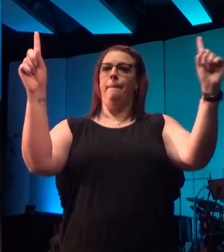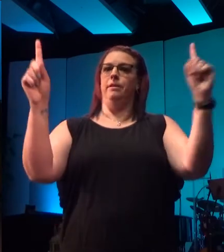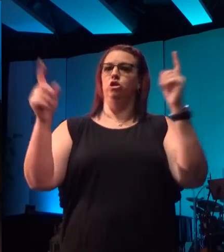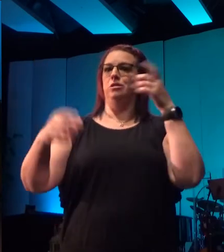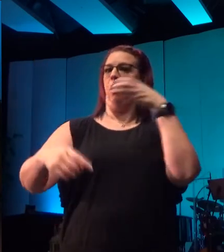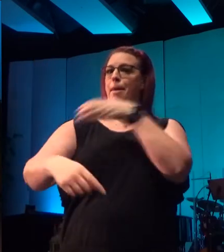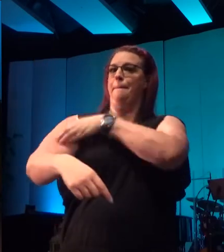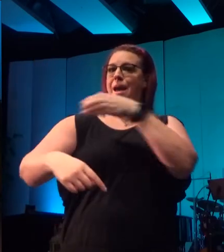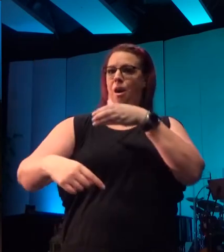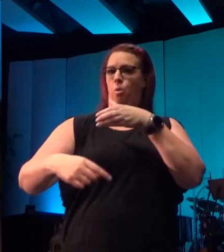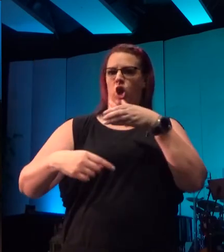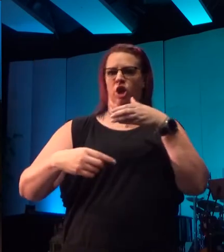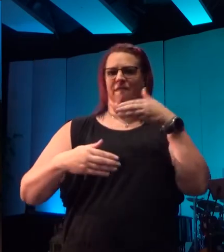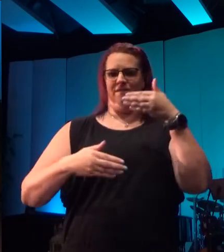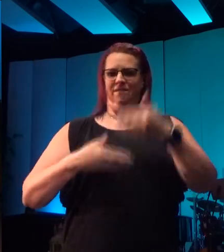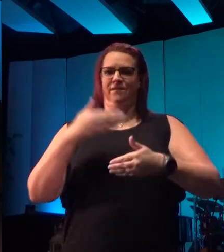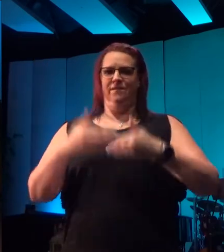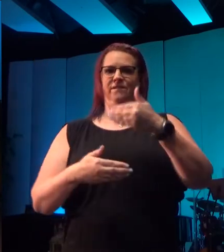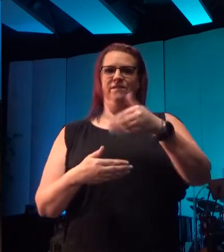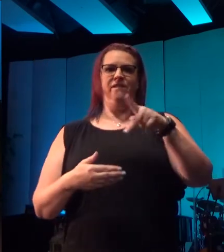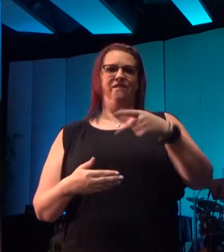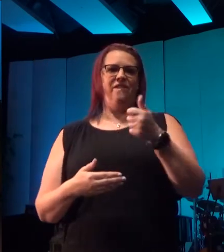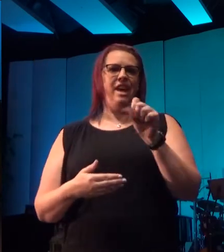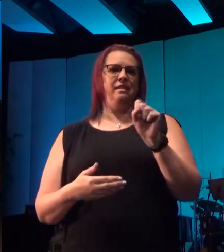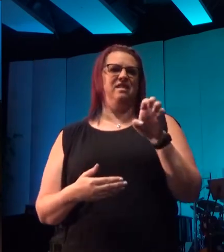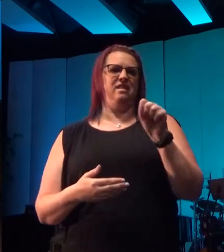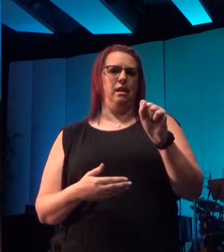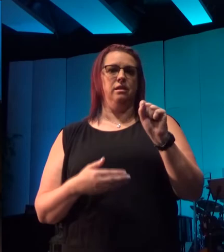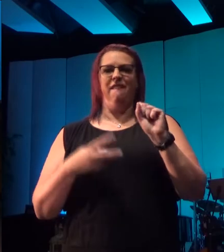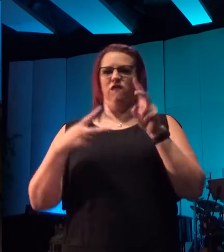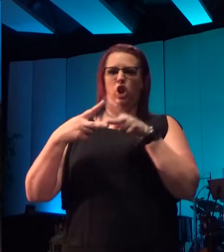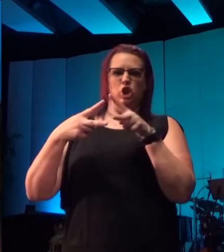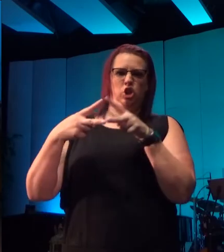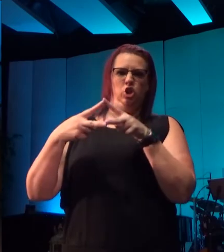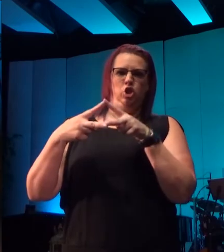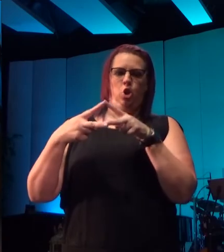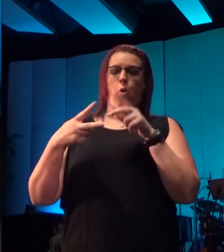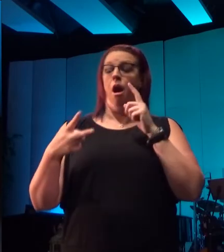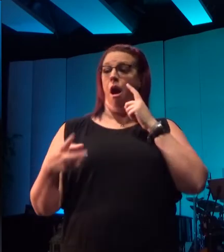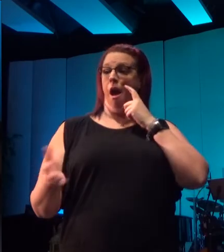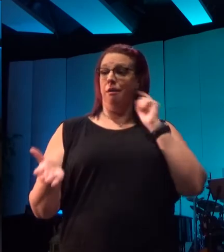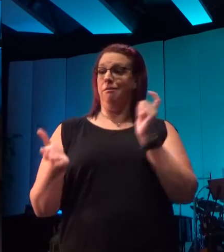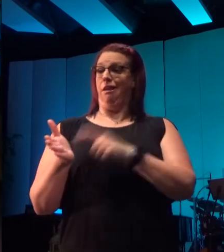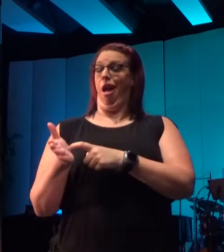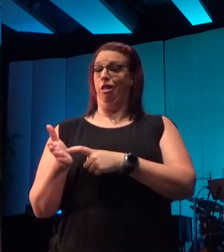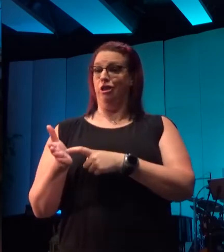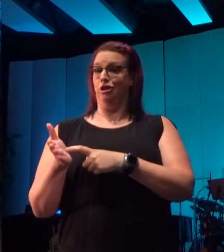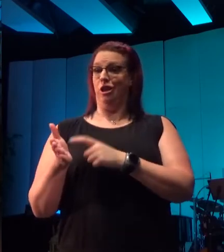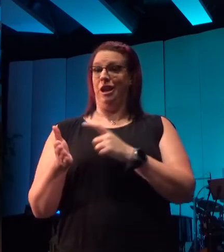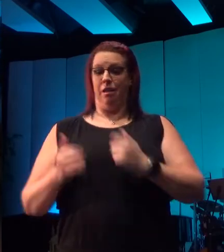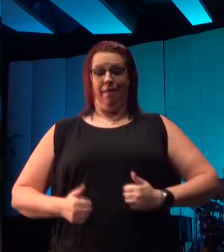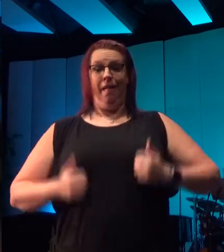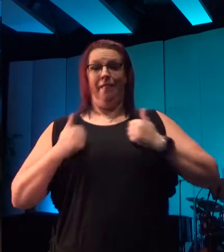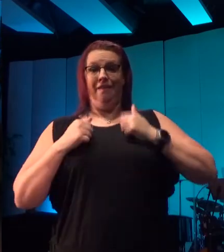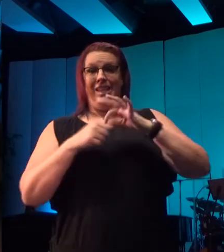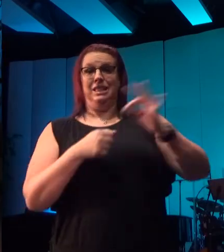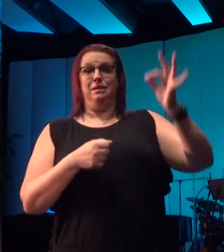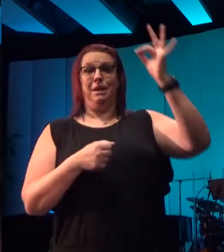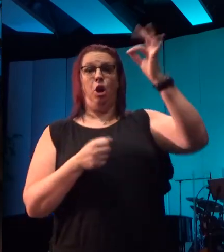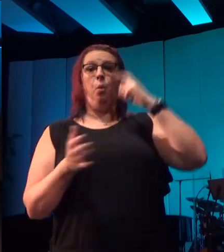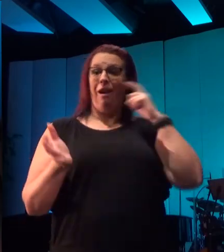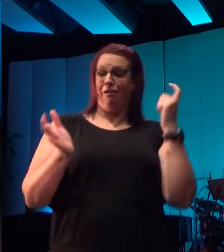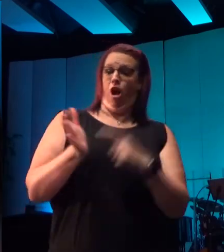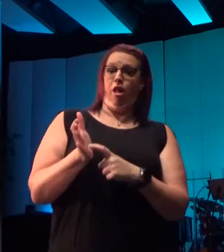phases, which are the first two phases of affirmative prayer. The phase of acknowledging the living Spirit, the mighty presence of the